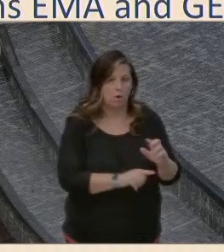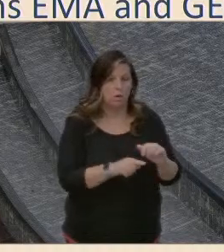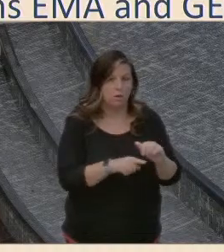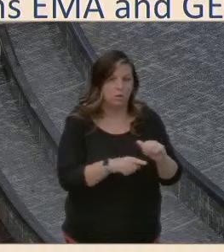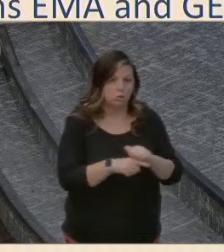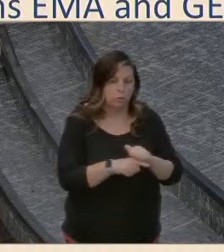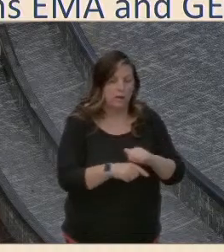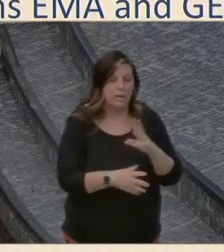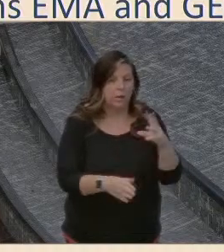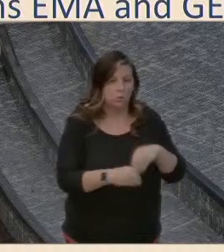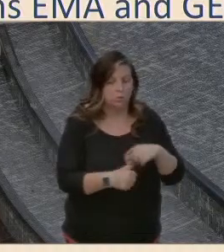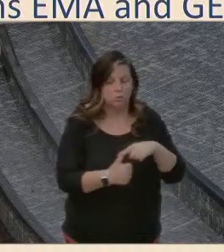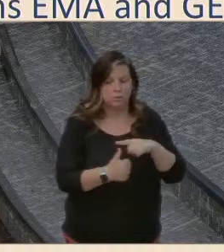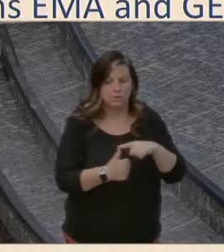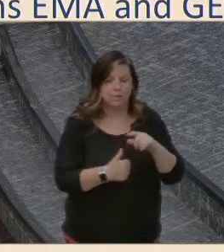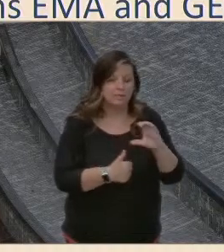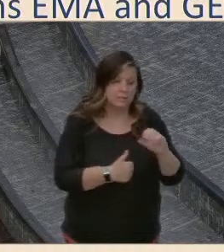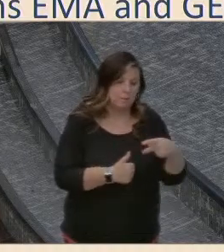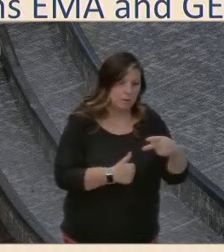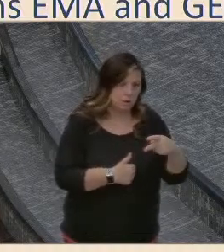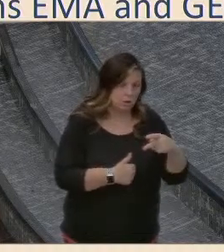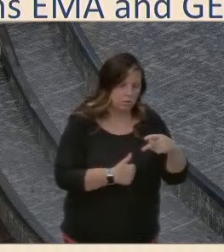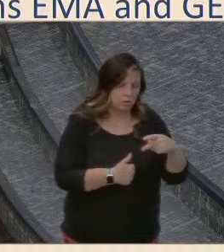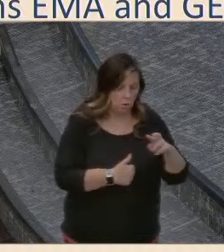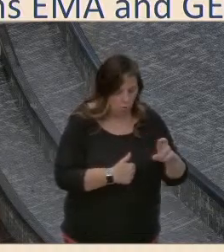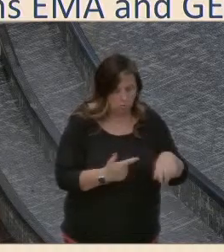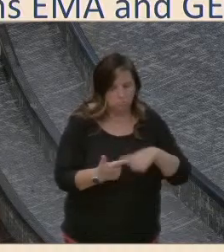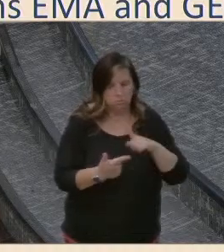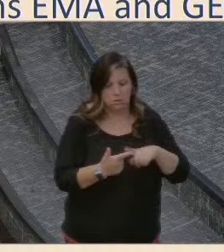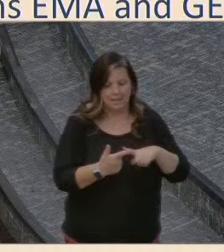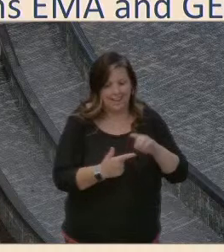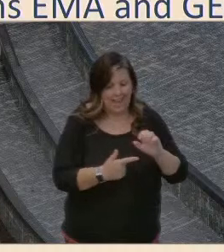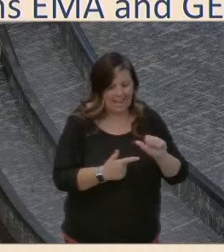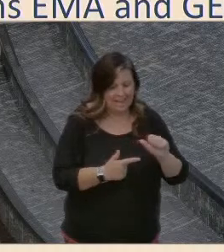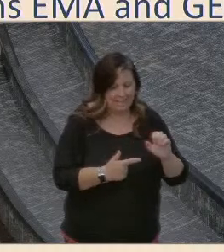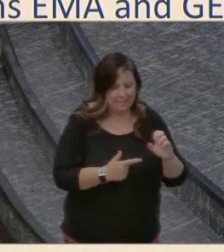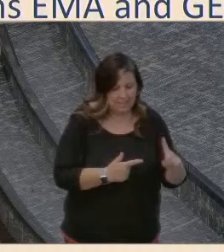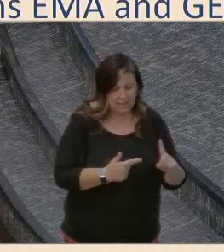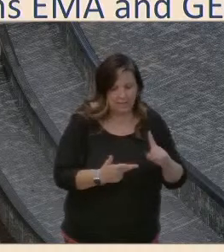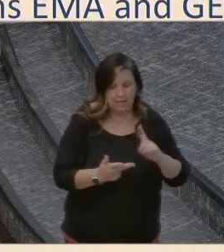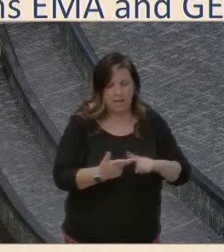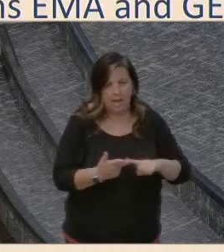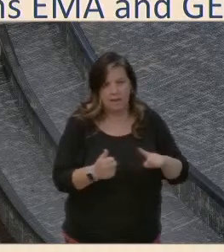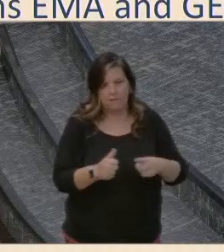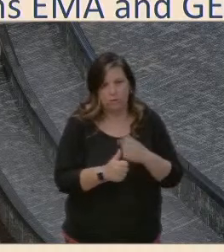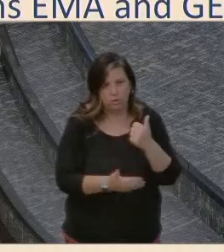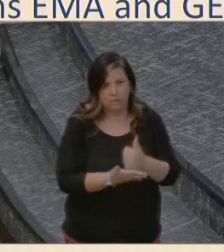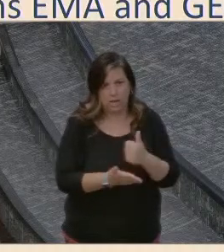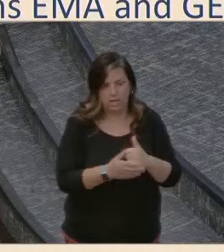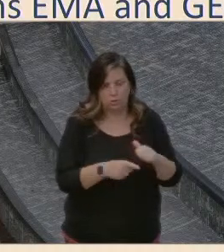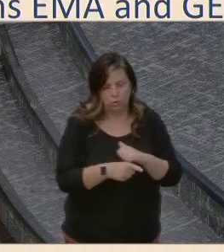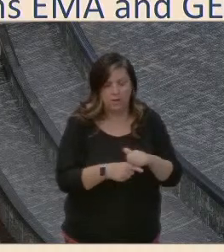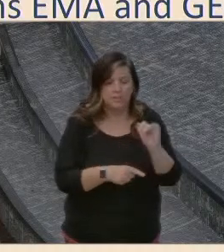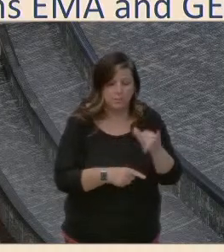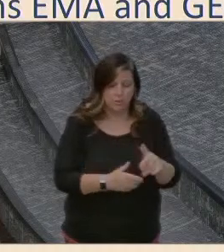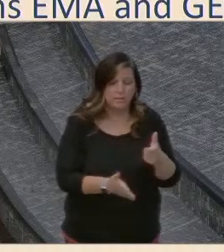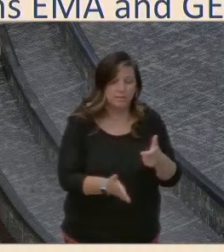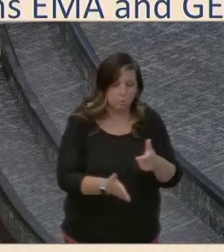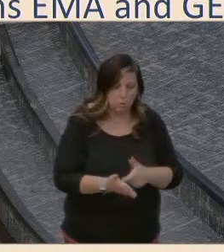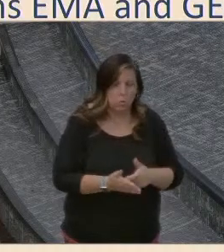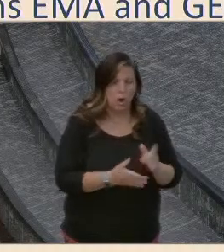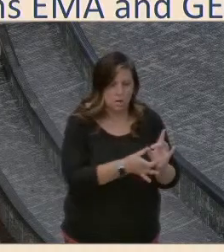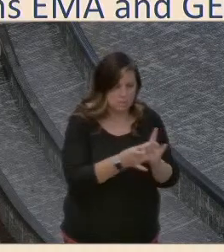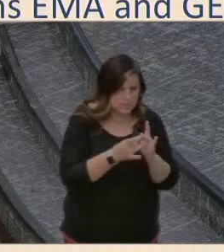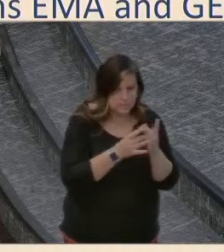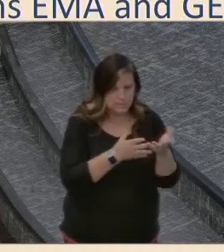CPR, AED training, and first aid training. So obviously that's going to take some coordination to try to get all of those